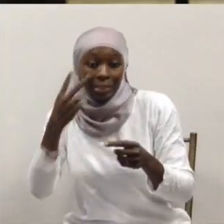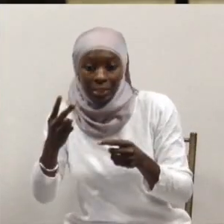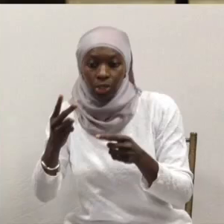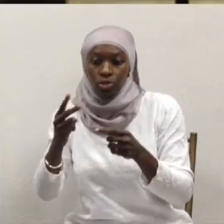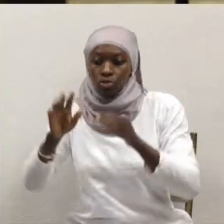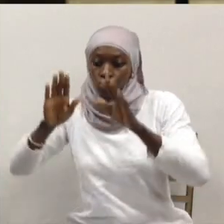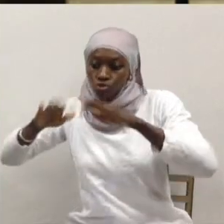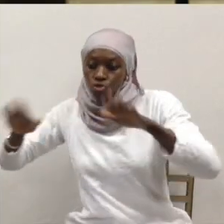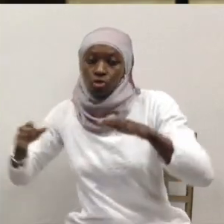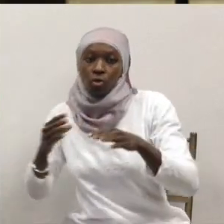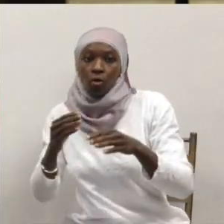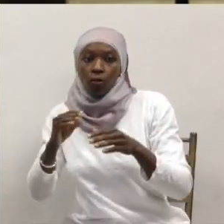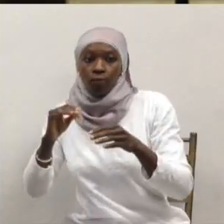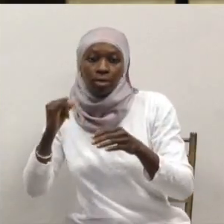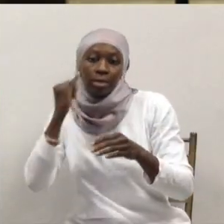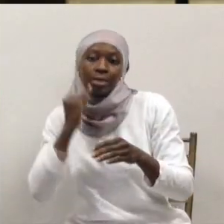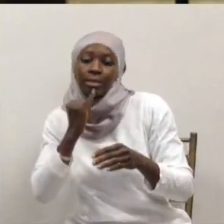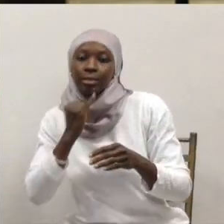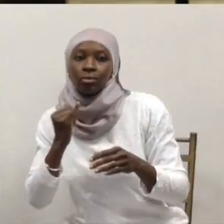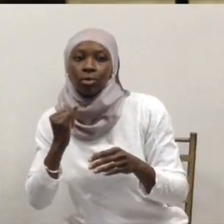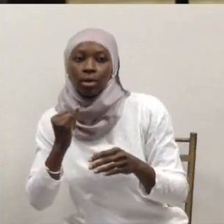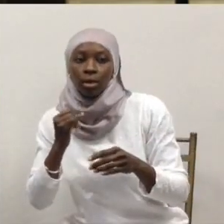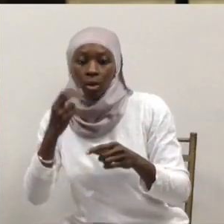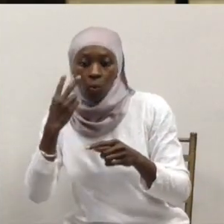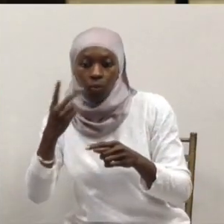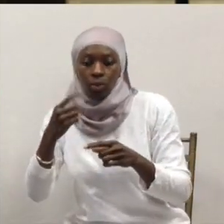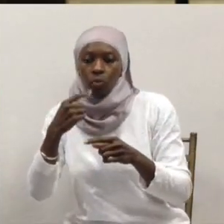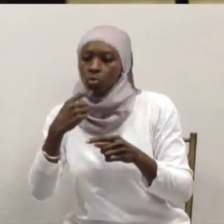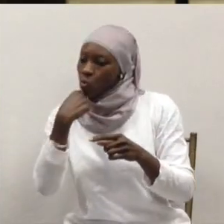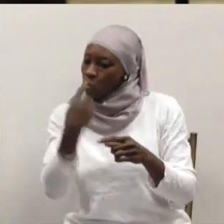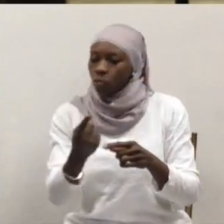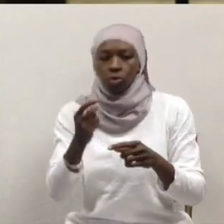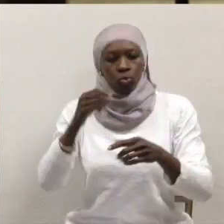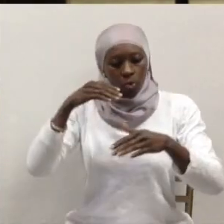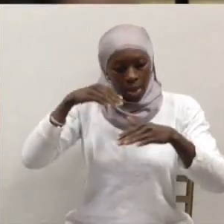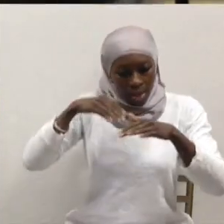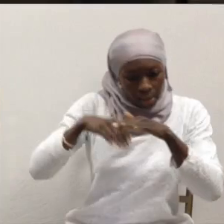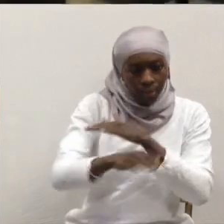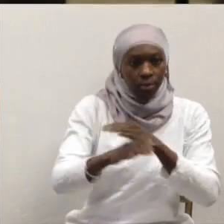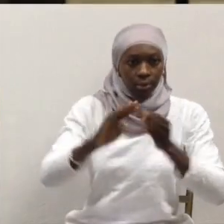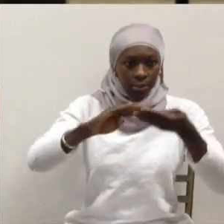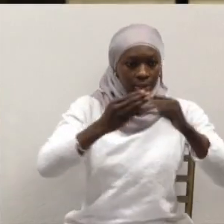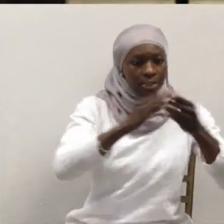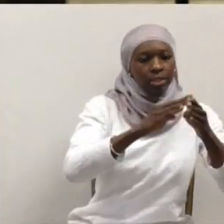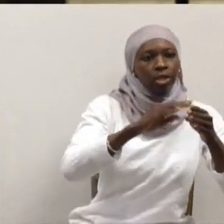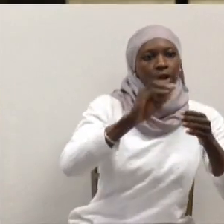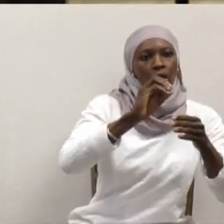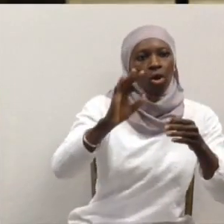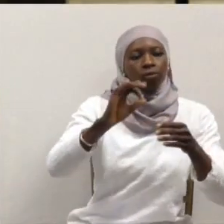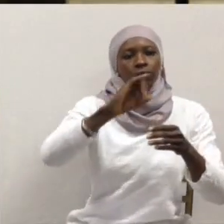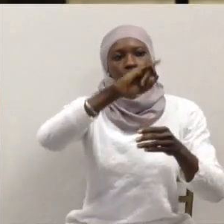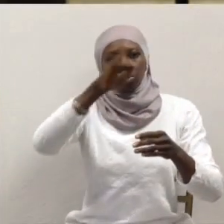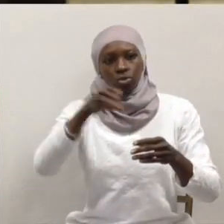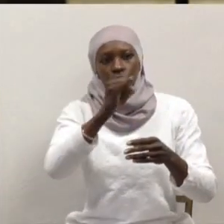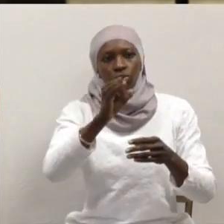were ordered to enter the city of Jerusalem. And Musa told them, Allah is ordering you to